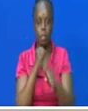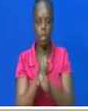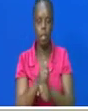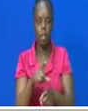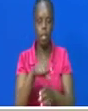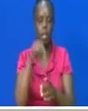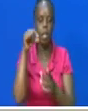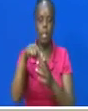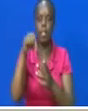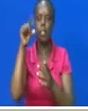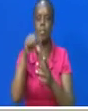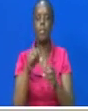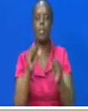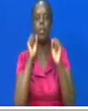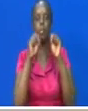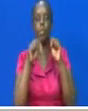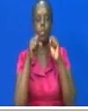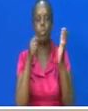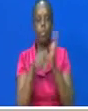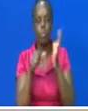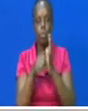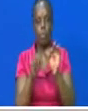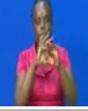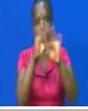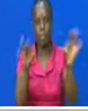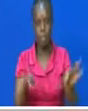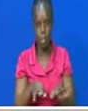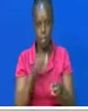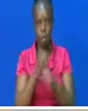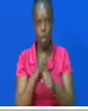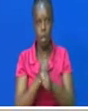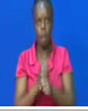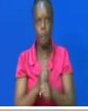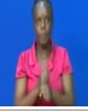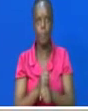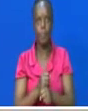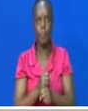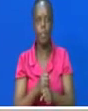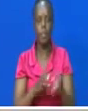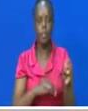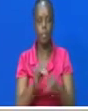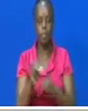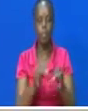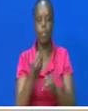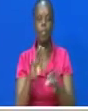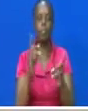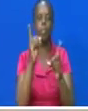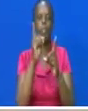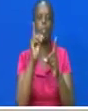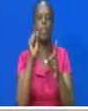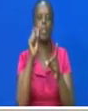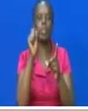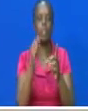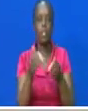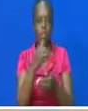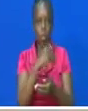Identify possible problems during fieldwork. Now, methods of data collection.